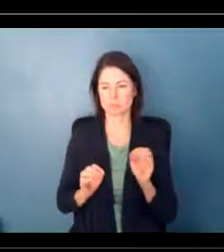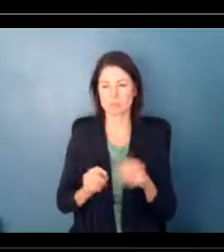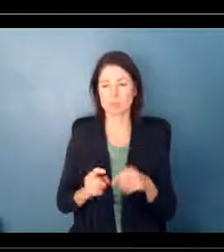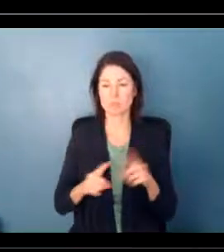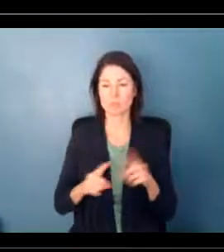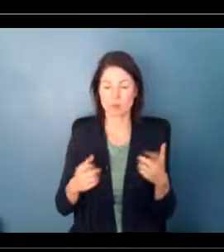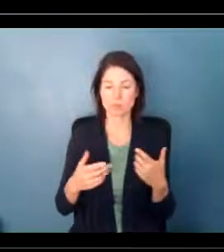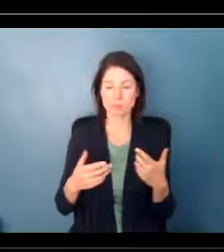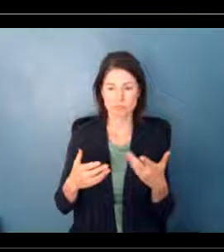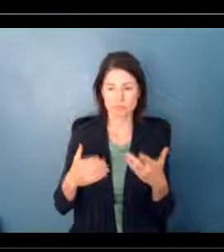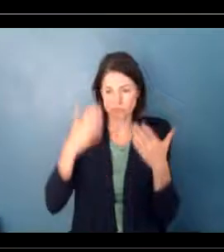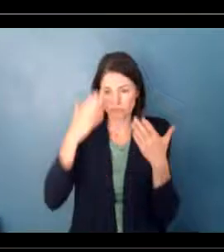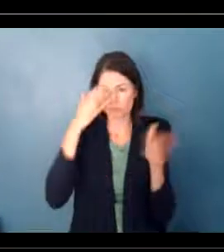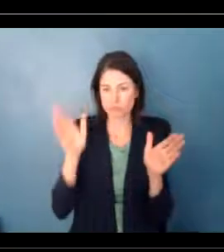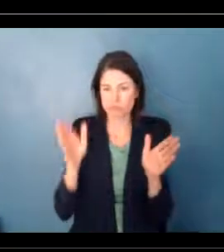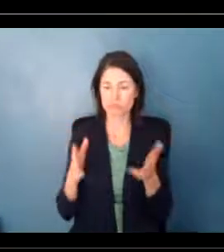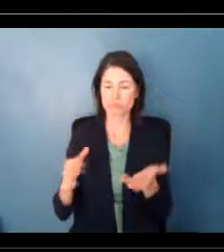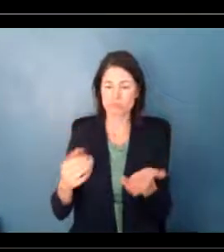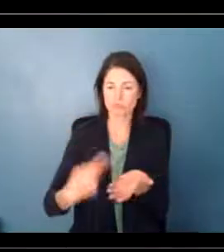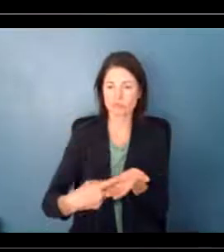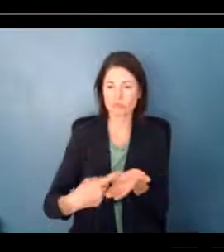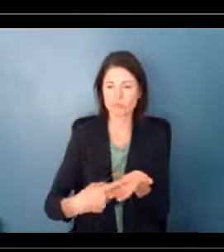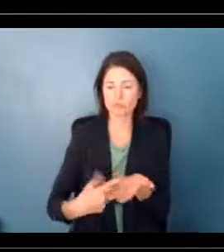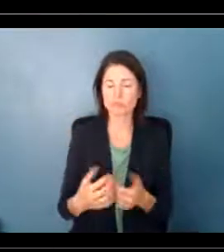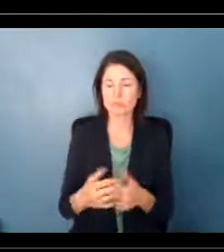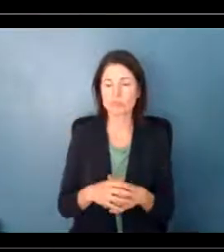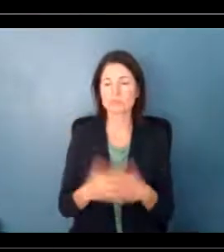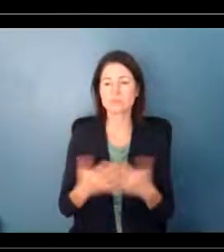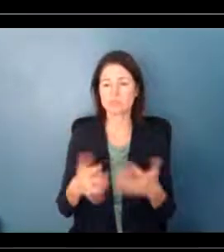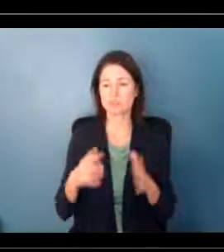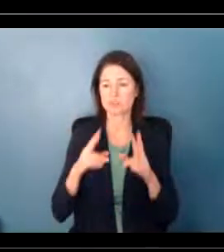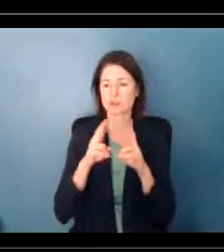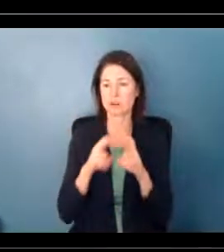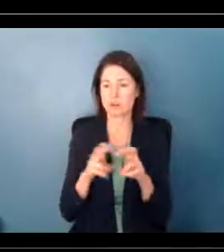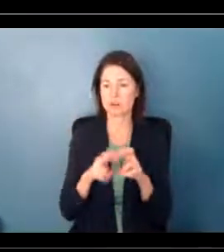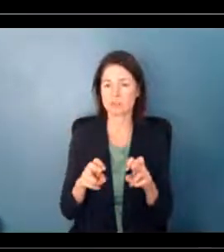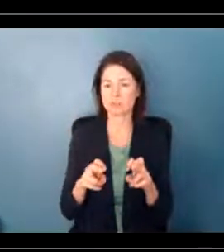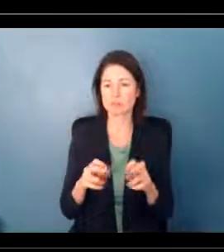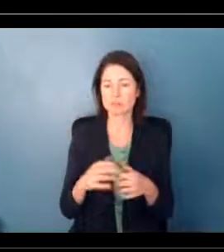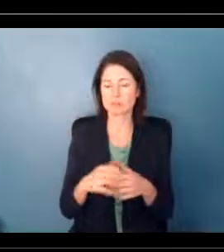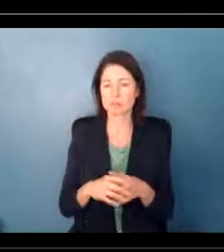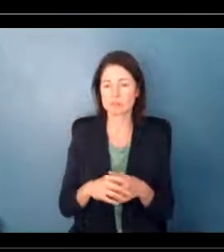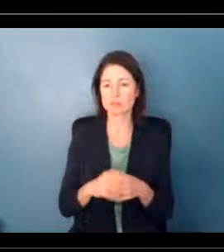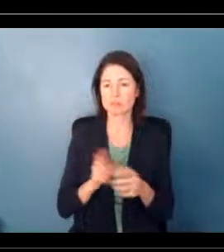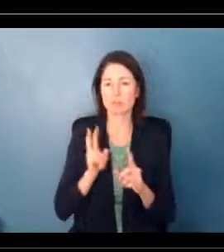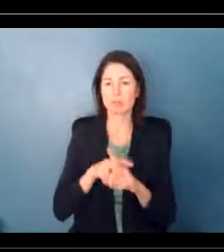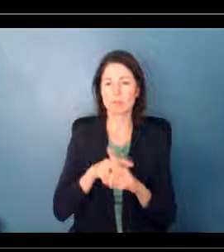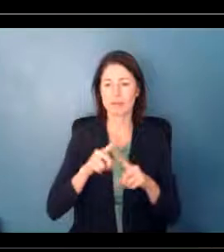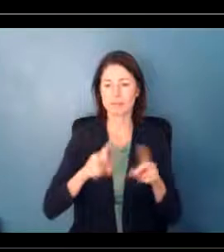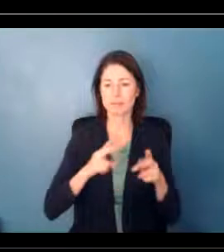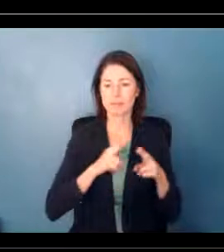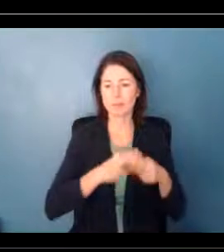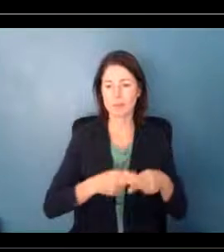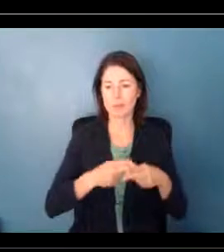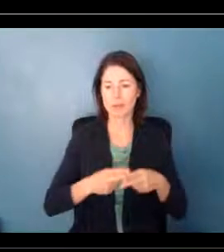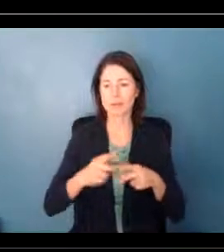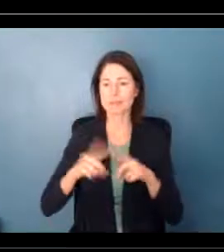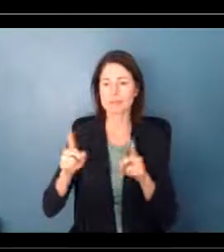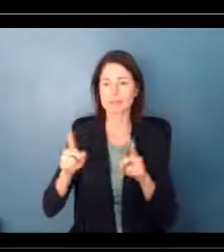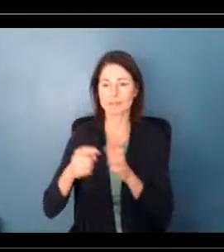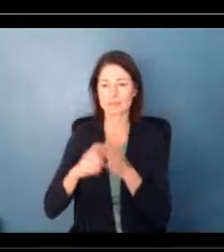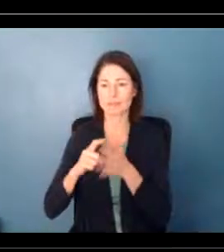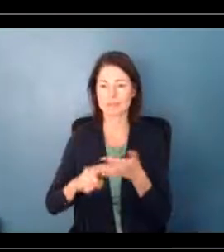that discussion. We have done some analysis, applying different weights to different criteria, and at the